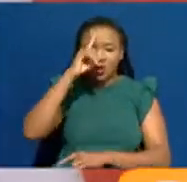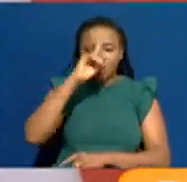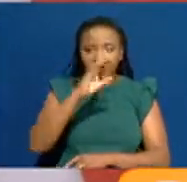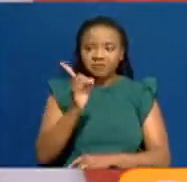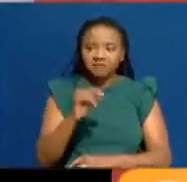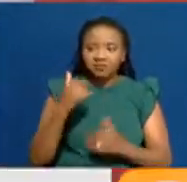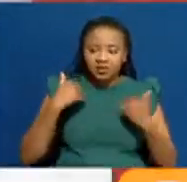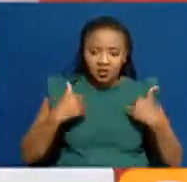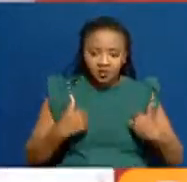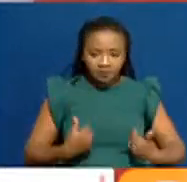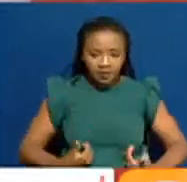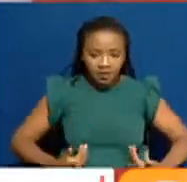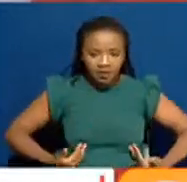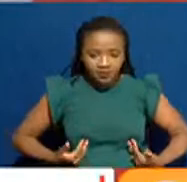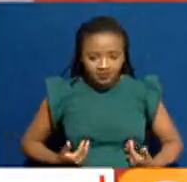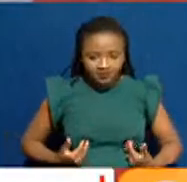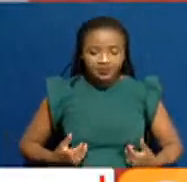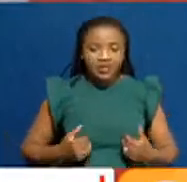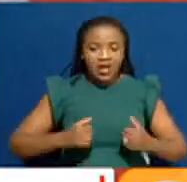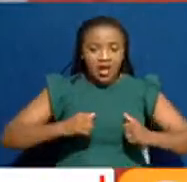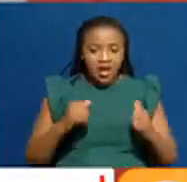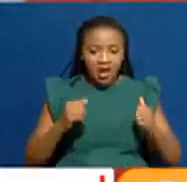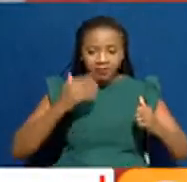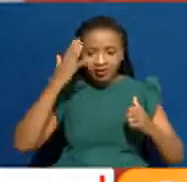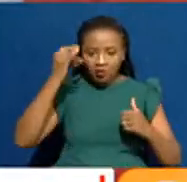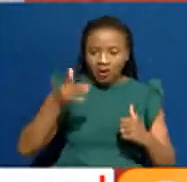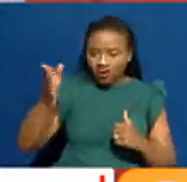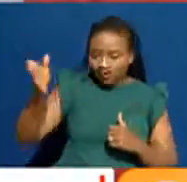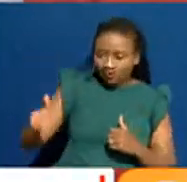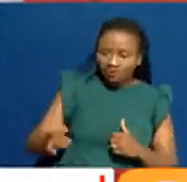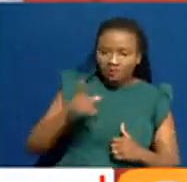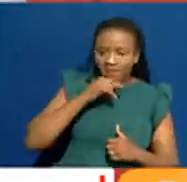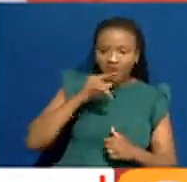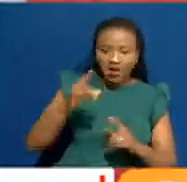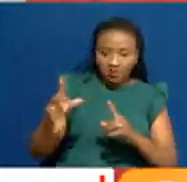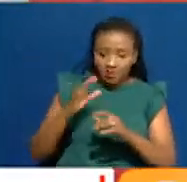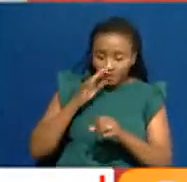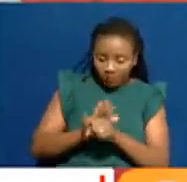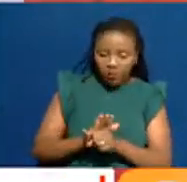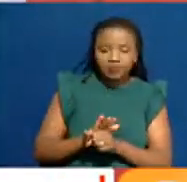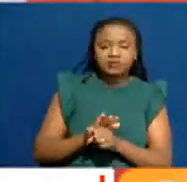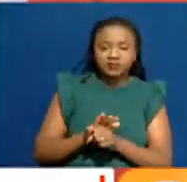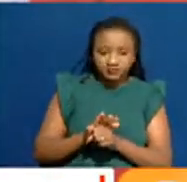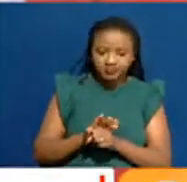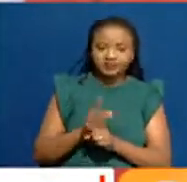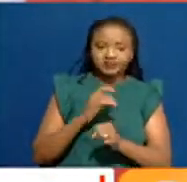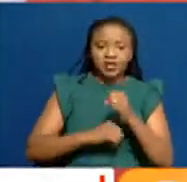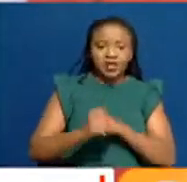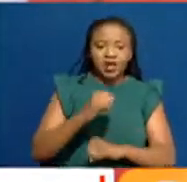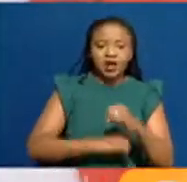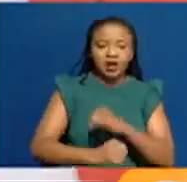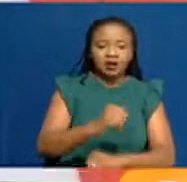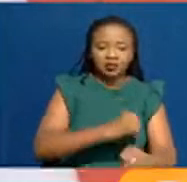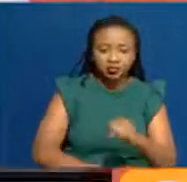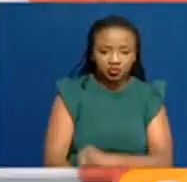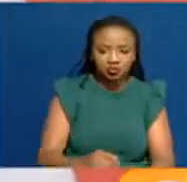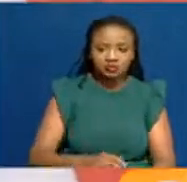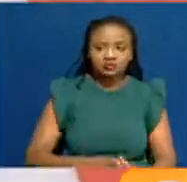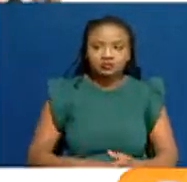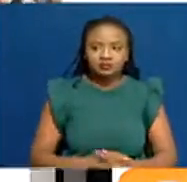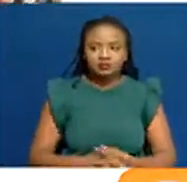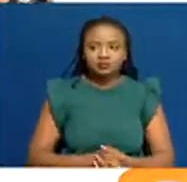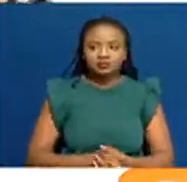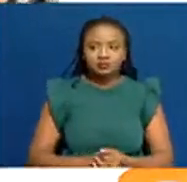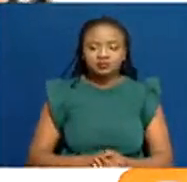am happy because I work with a man of his word. He says what he means. He means what he